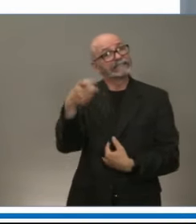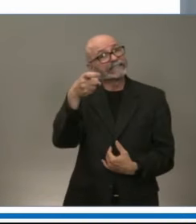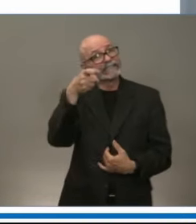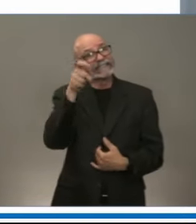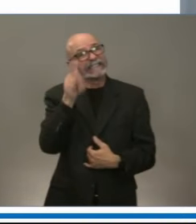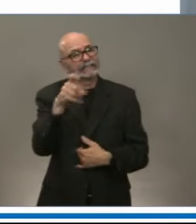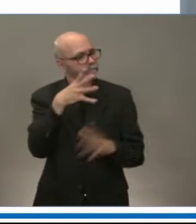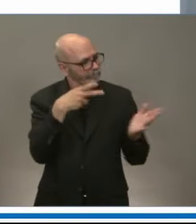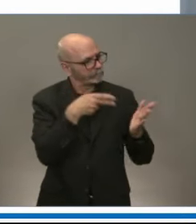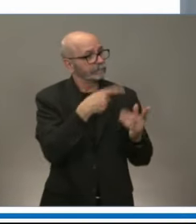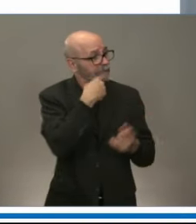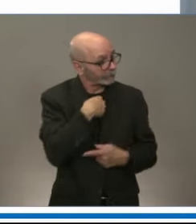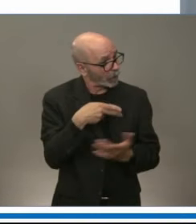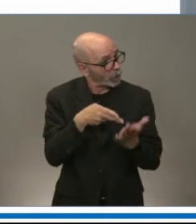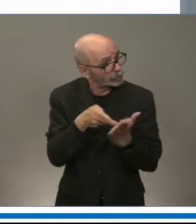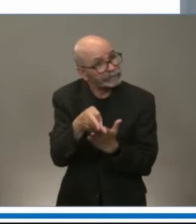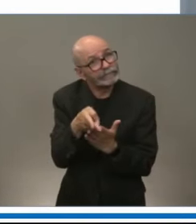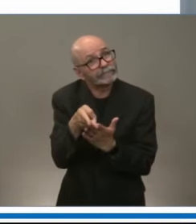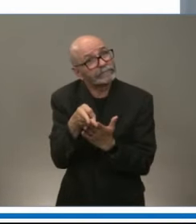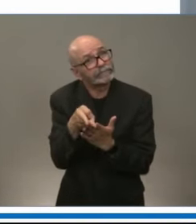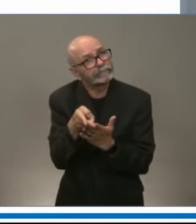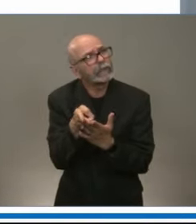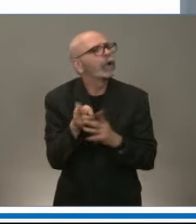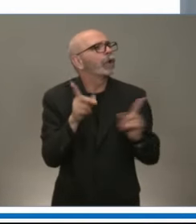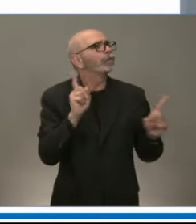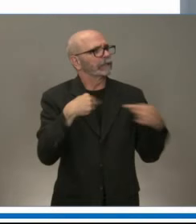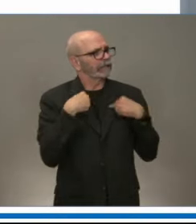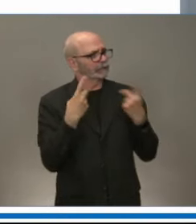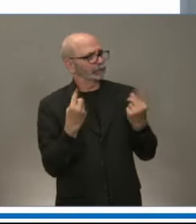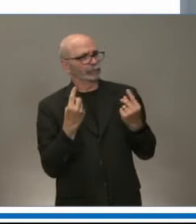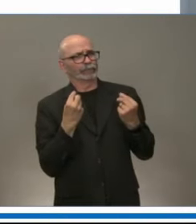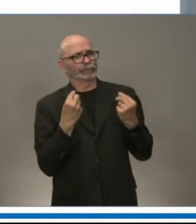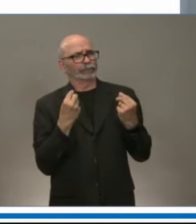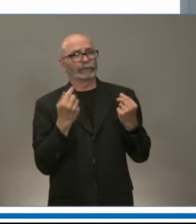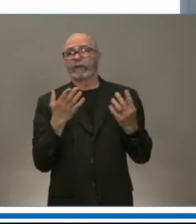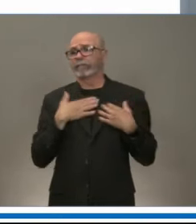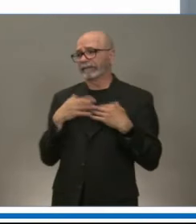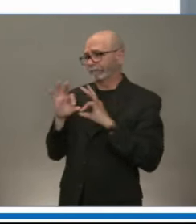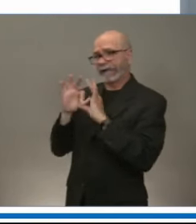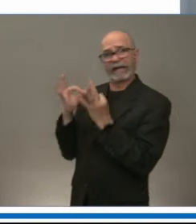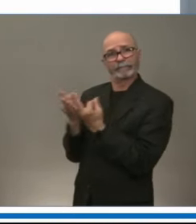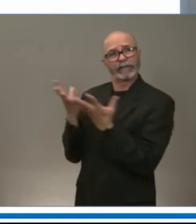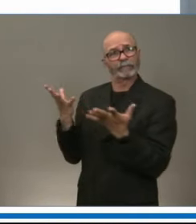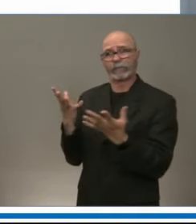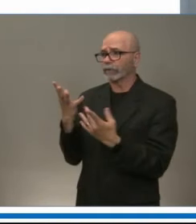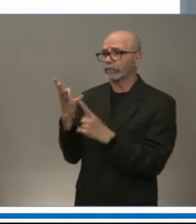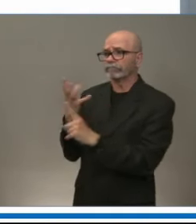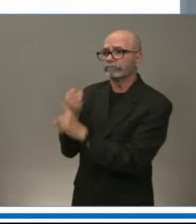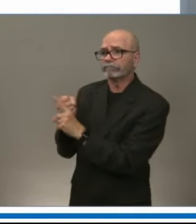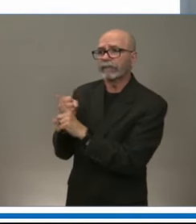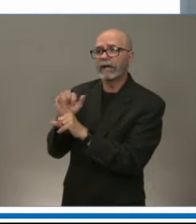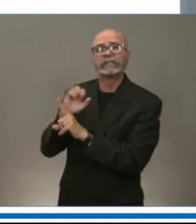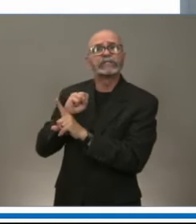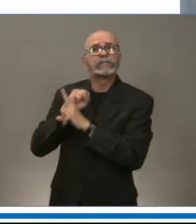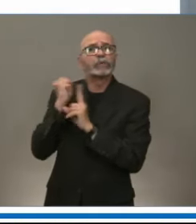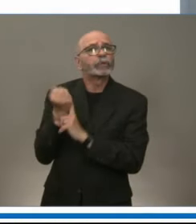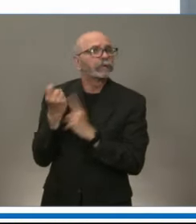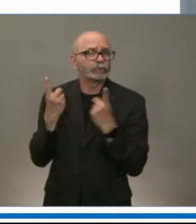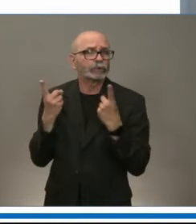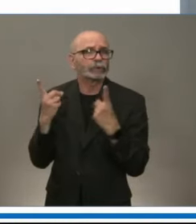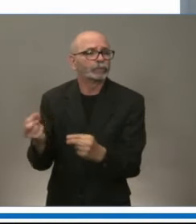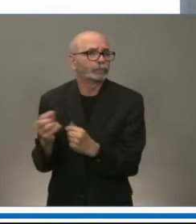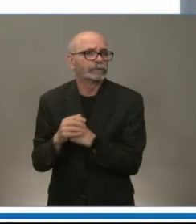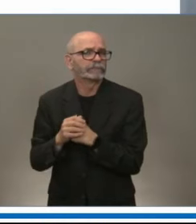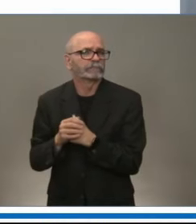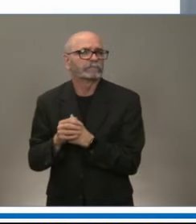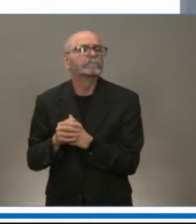and honest about their own circumstances, their family circumstances, because ultimately we want to move through this as quickly as